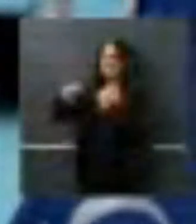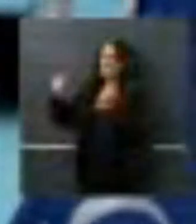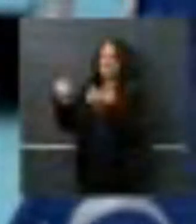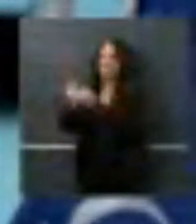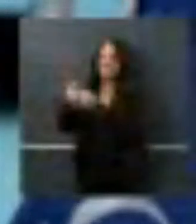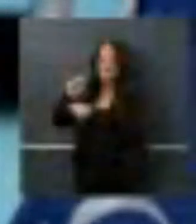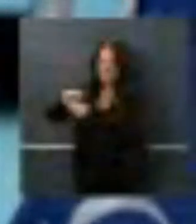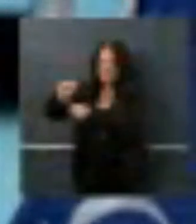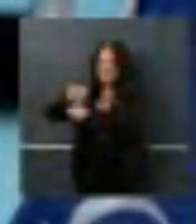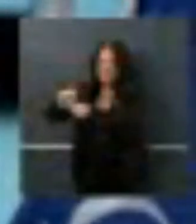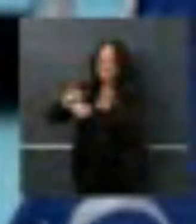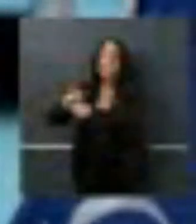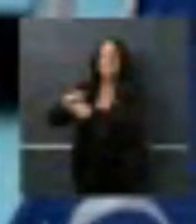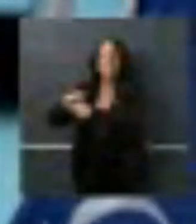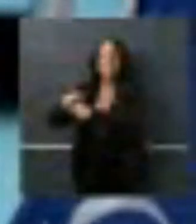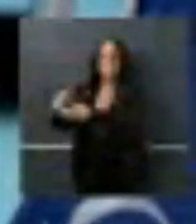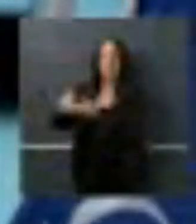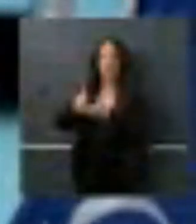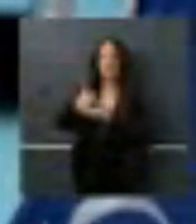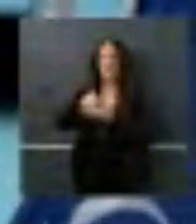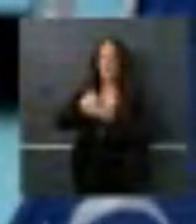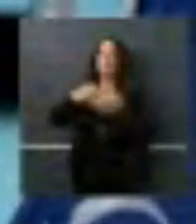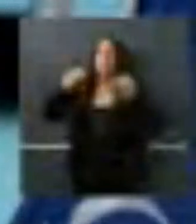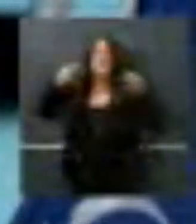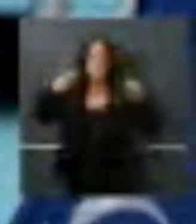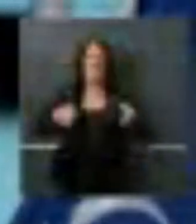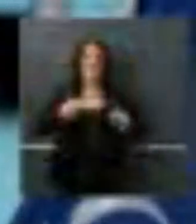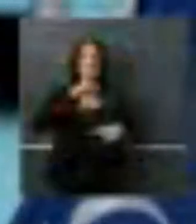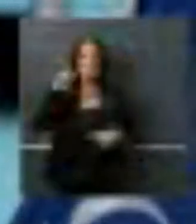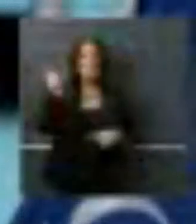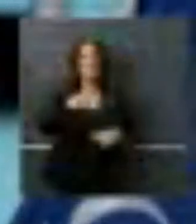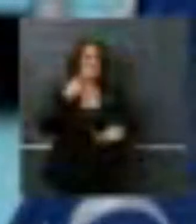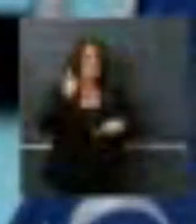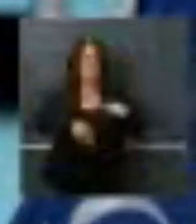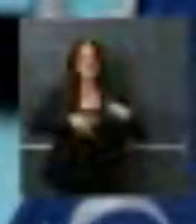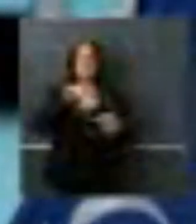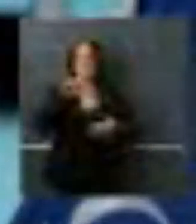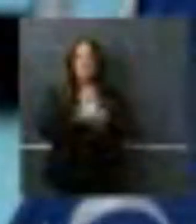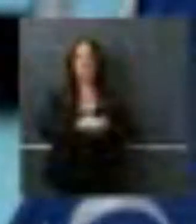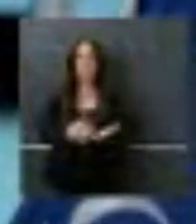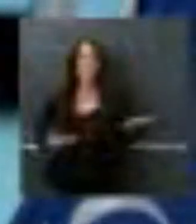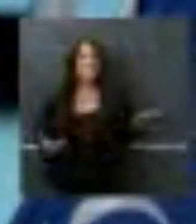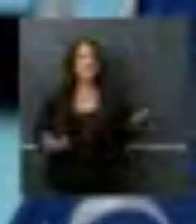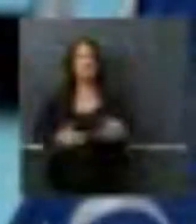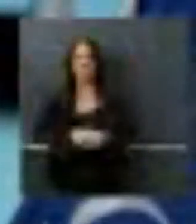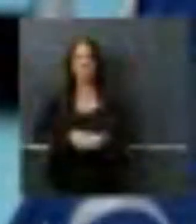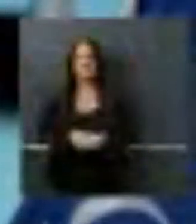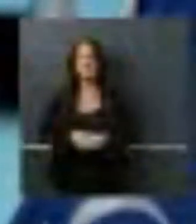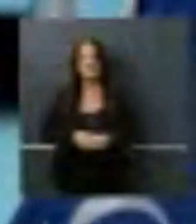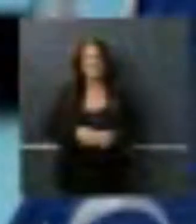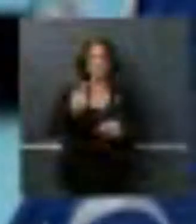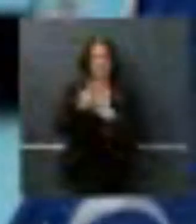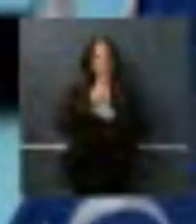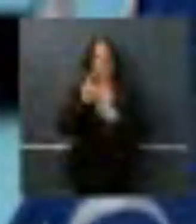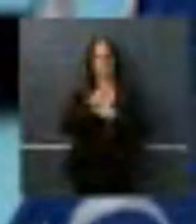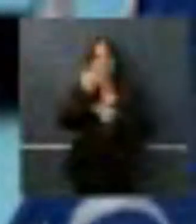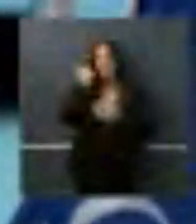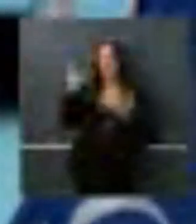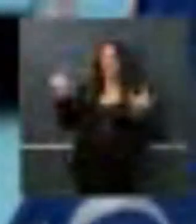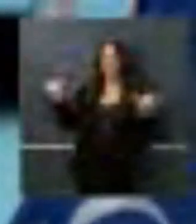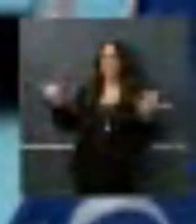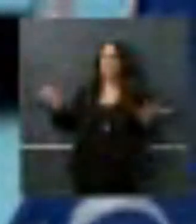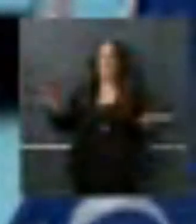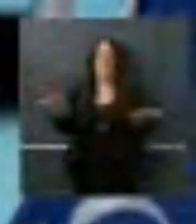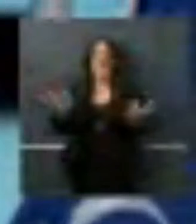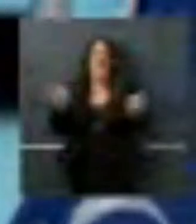a principle that I think is appropriate under the economic circumstance, and that is the nature of this emergency and crisis for